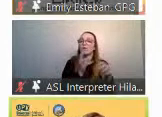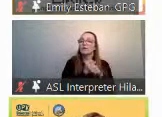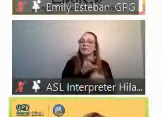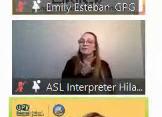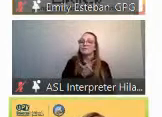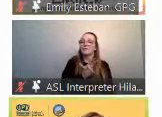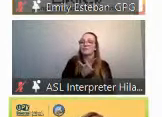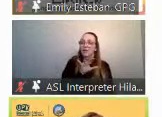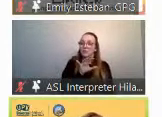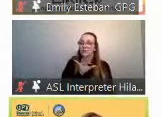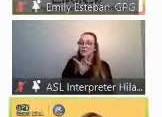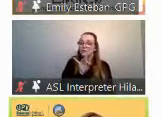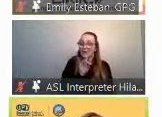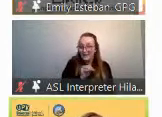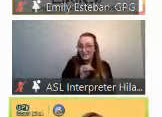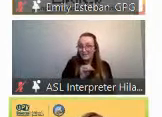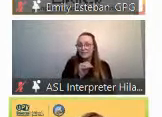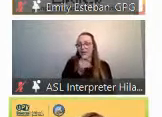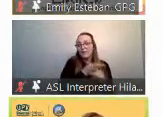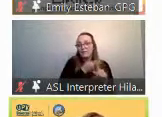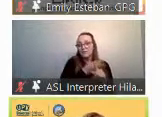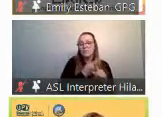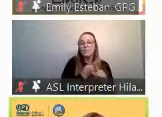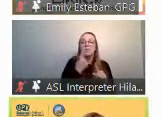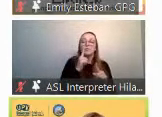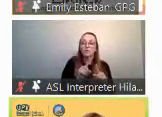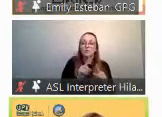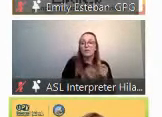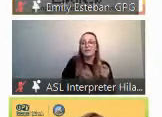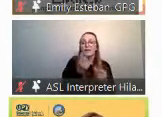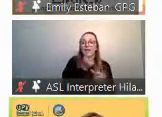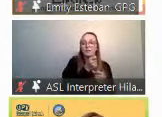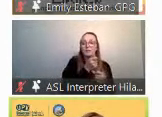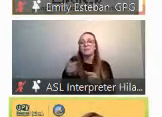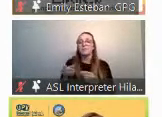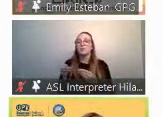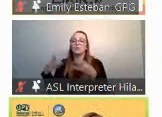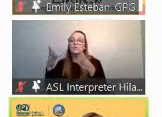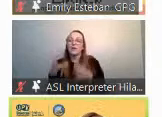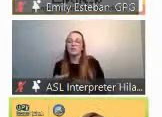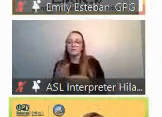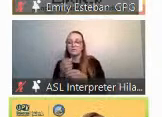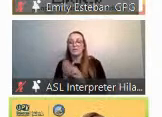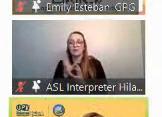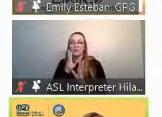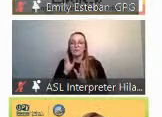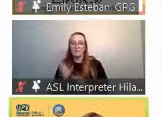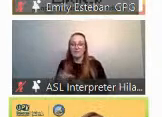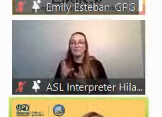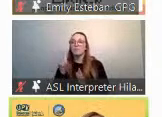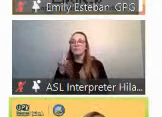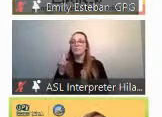costs, and the provider is receiving the remainder of that $2,268, which is